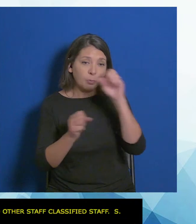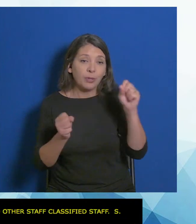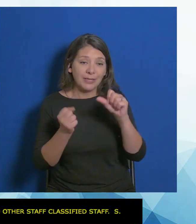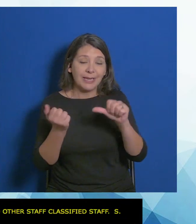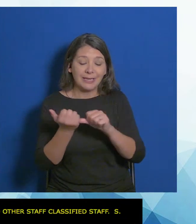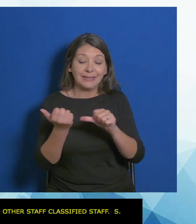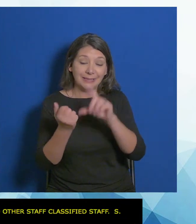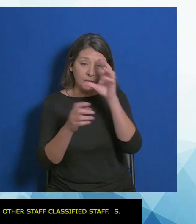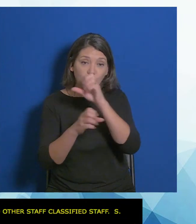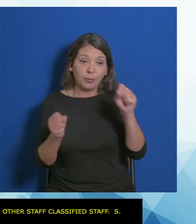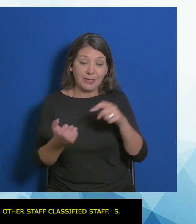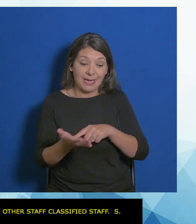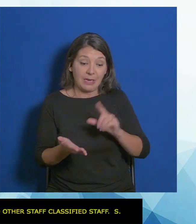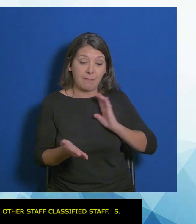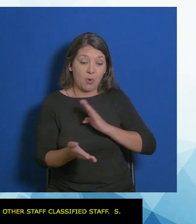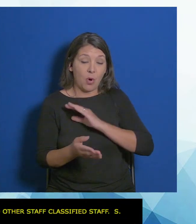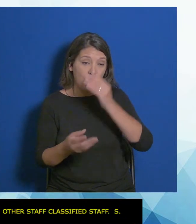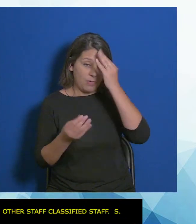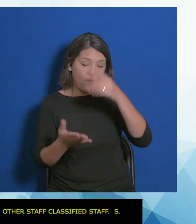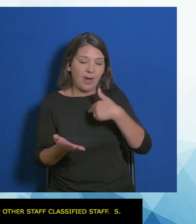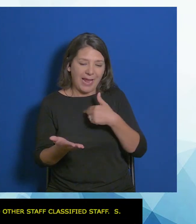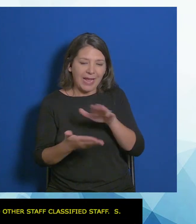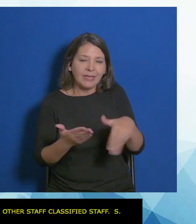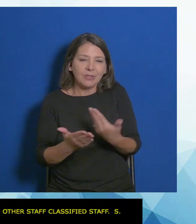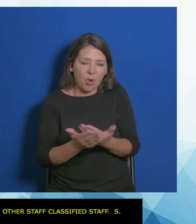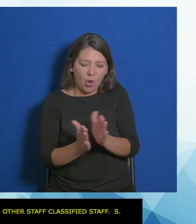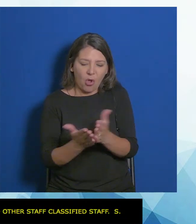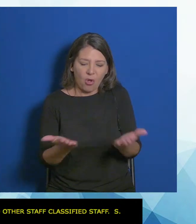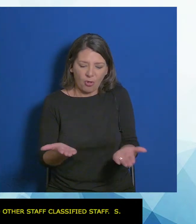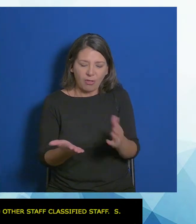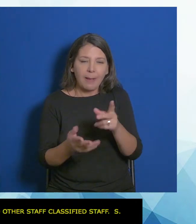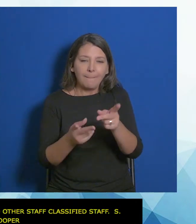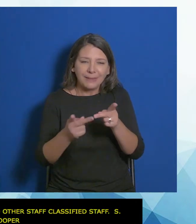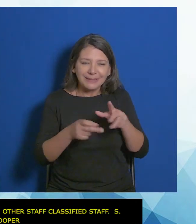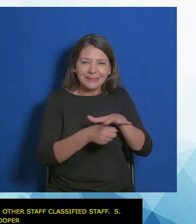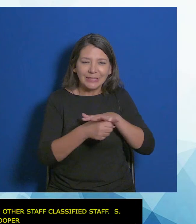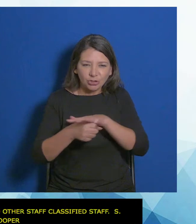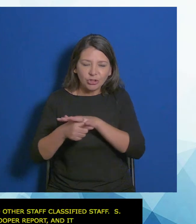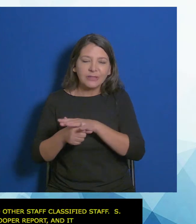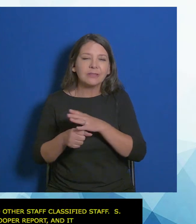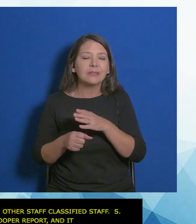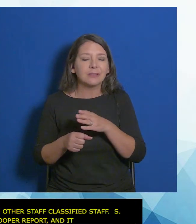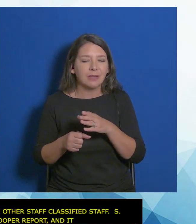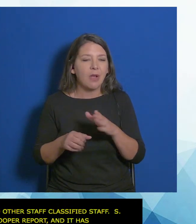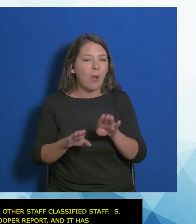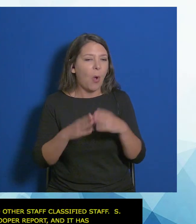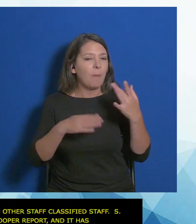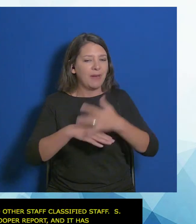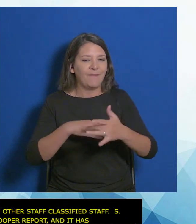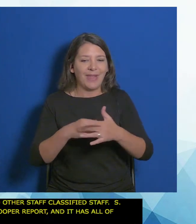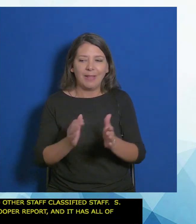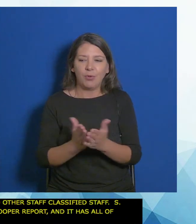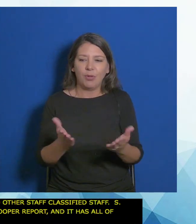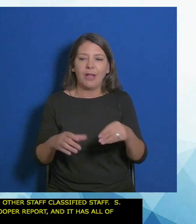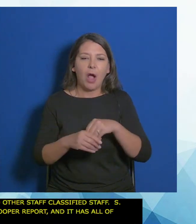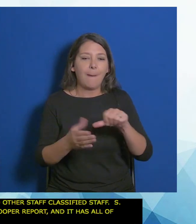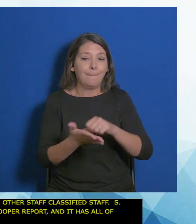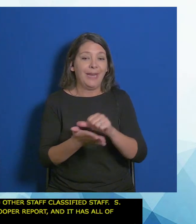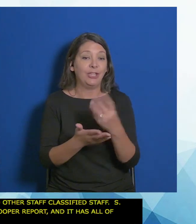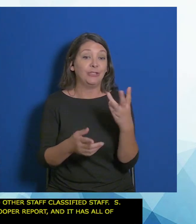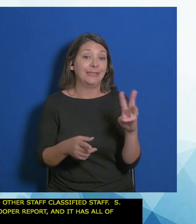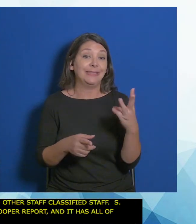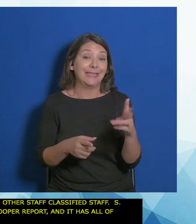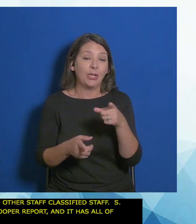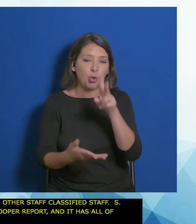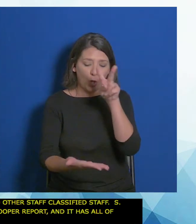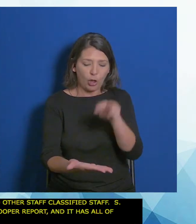16, has all of the classifications and all of the positions that are open. So if you can take a look at those, you can